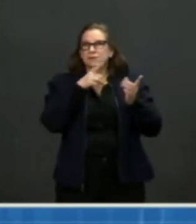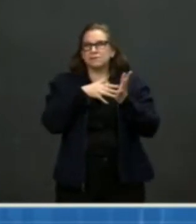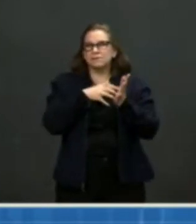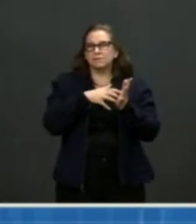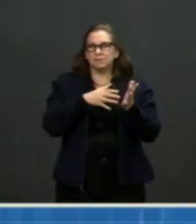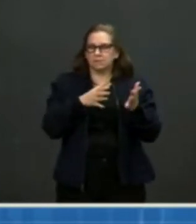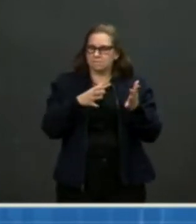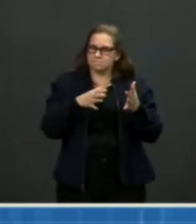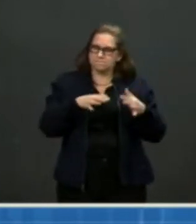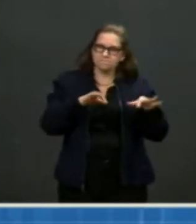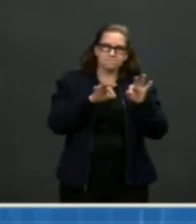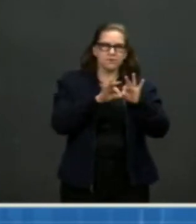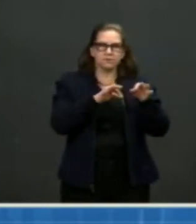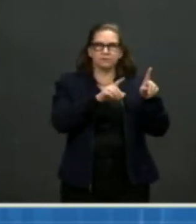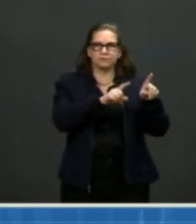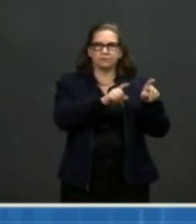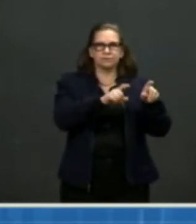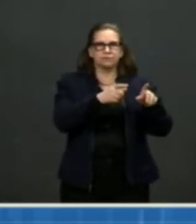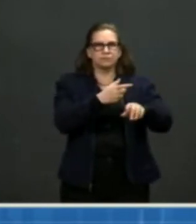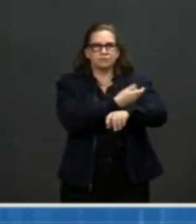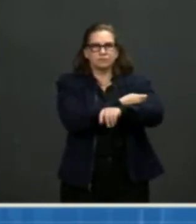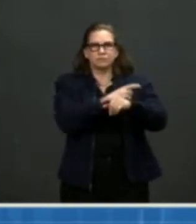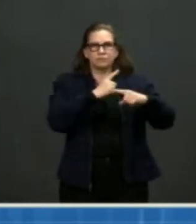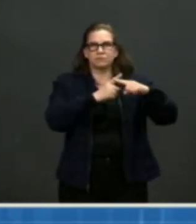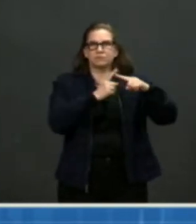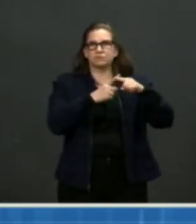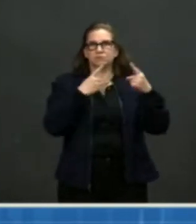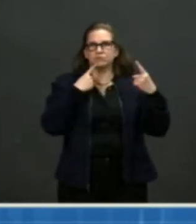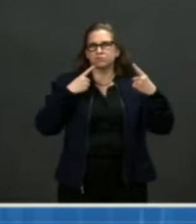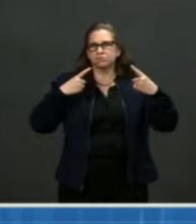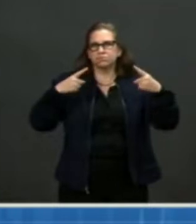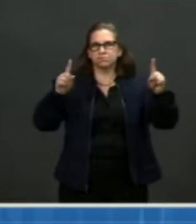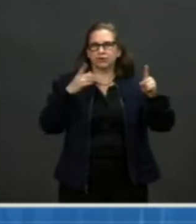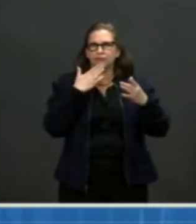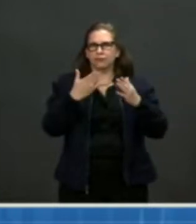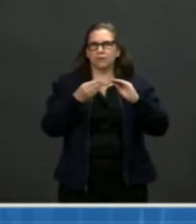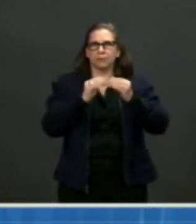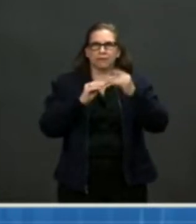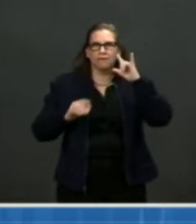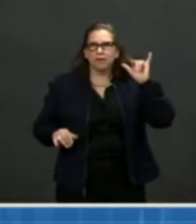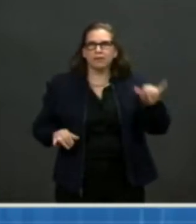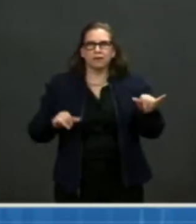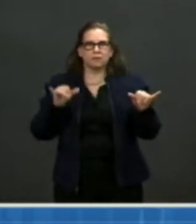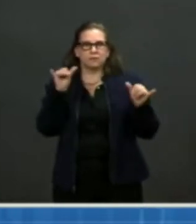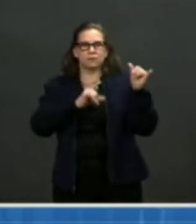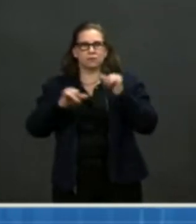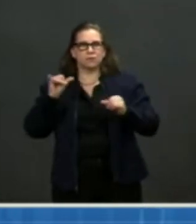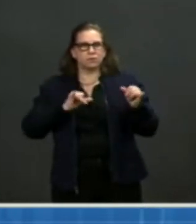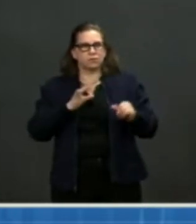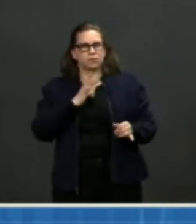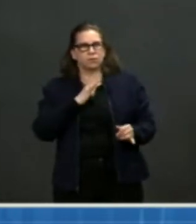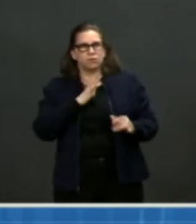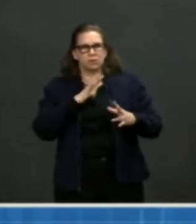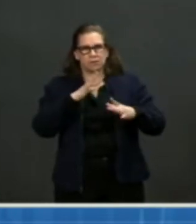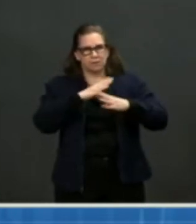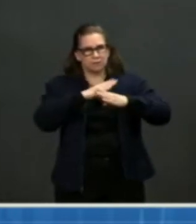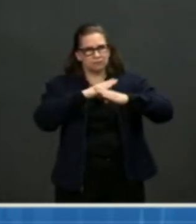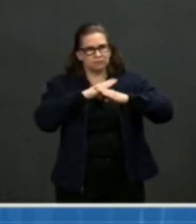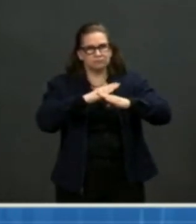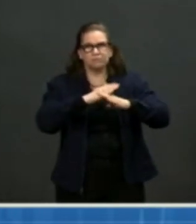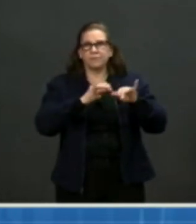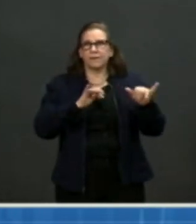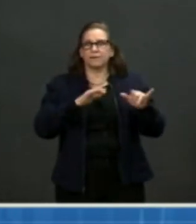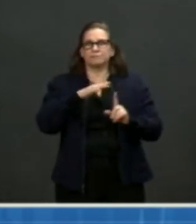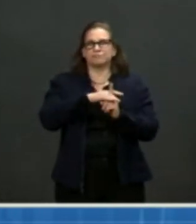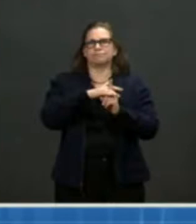results, 78.9% vaccine efficacy at preventing symptomatic disease. Importantly, with